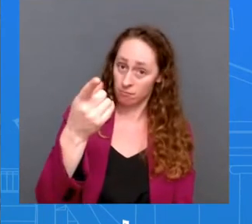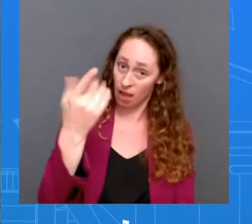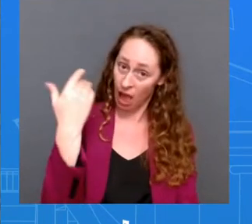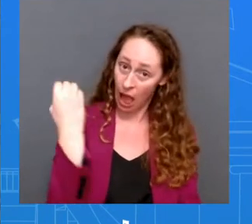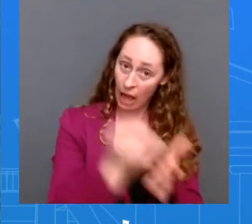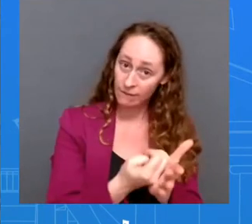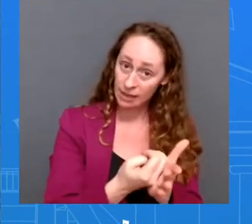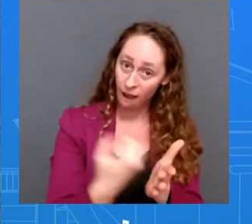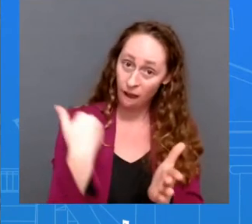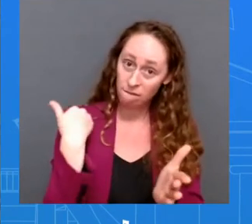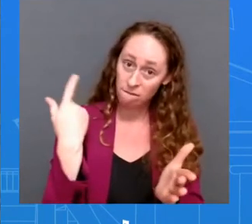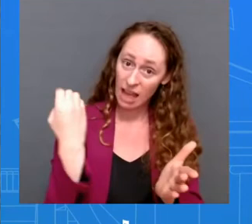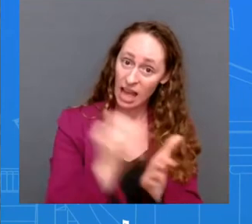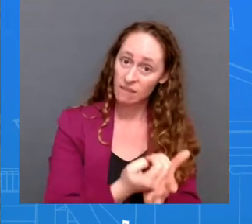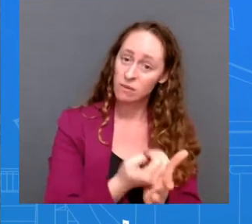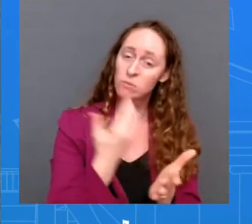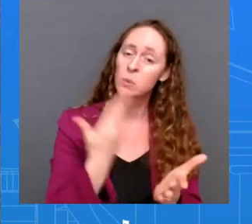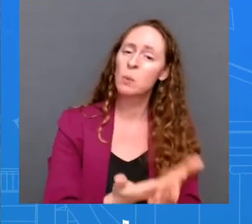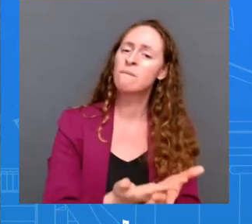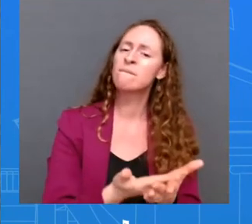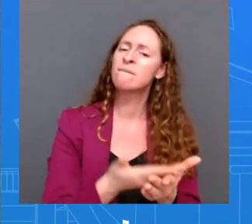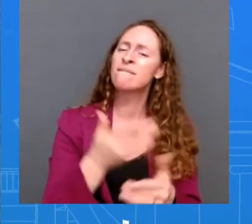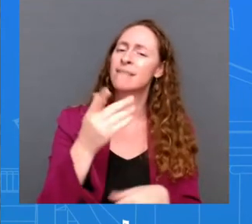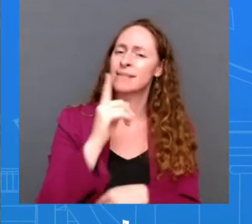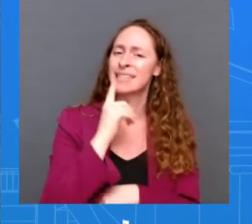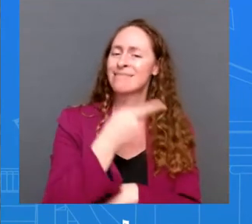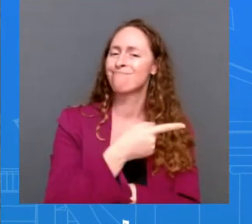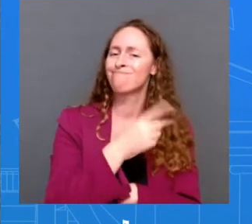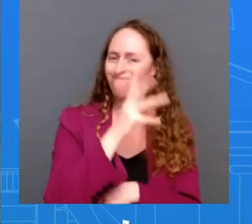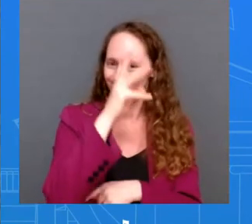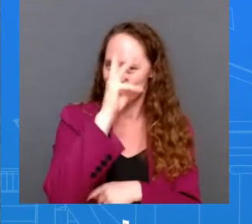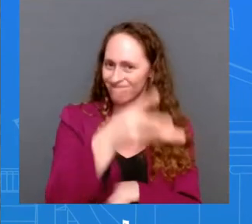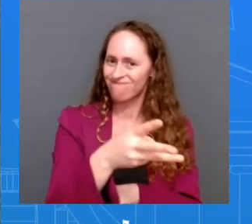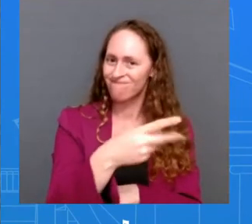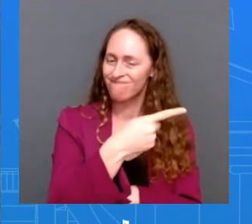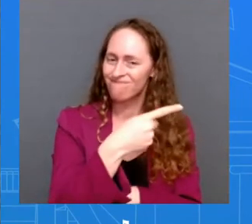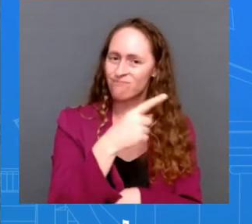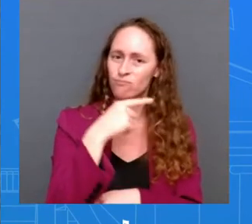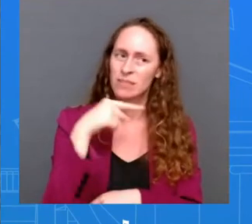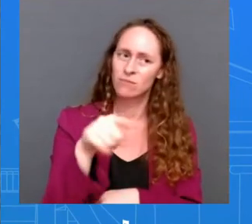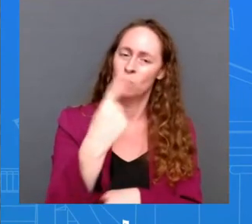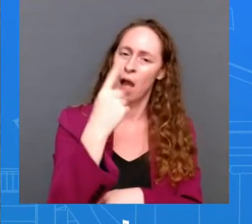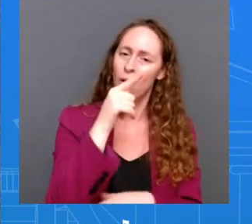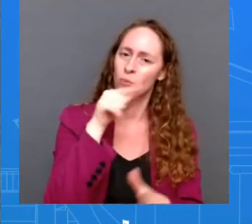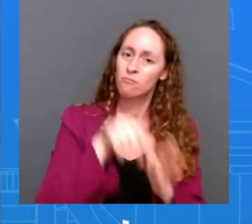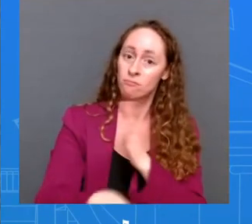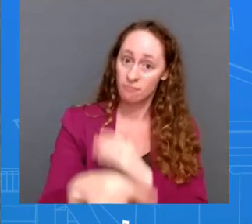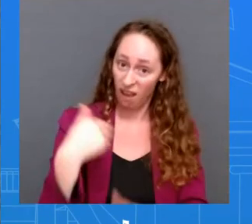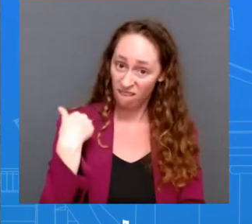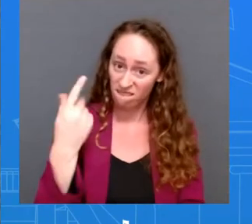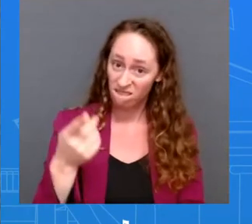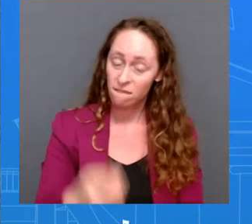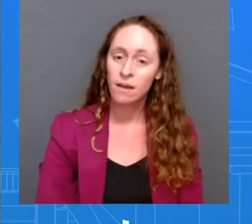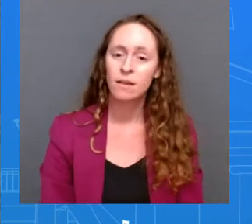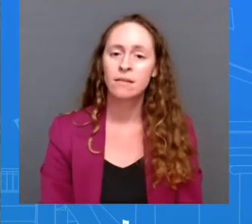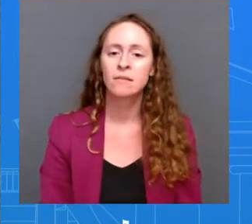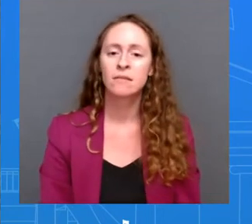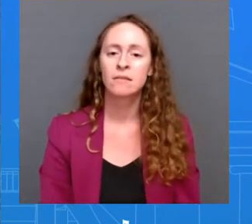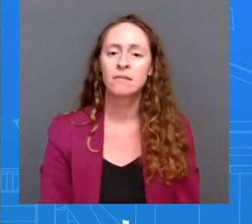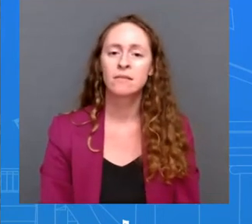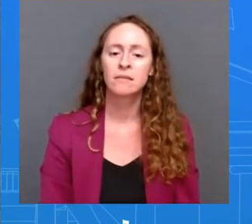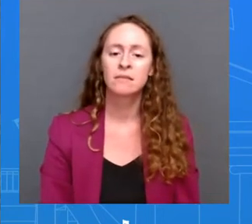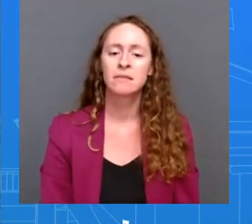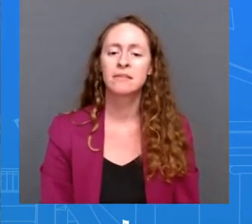mean, let's see how they play this, and if they, we have evidence or information that suggests that they're going to plant evidence to include